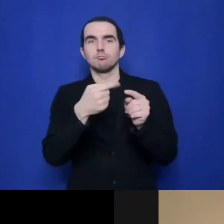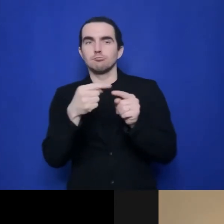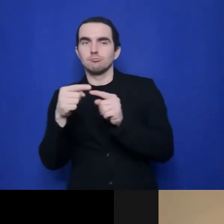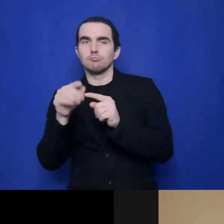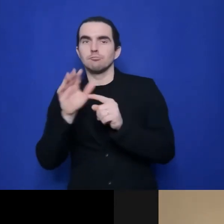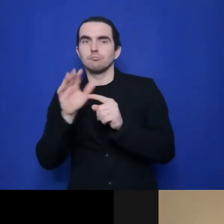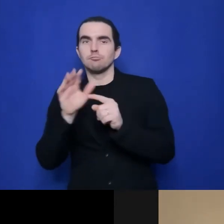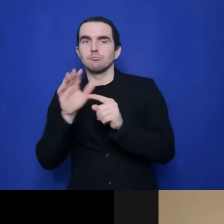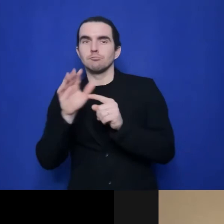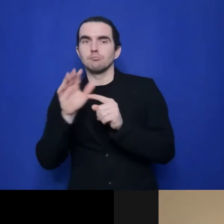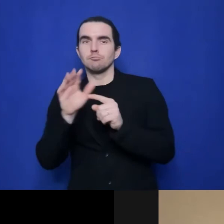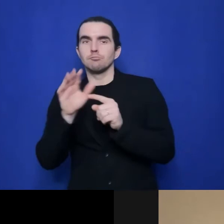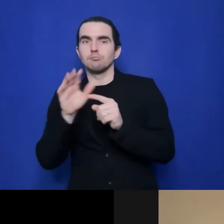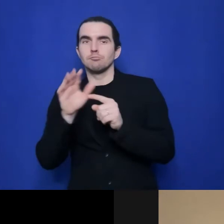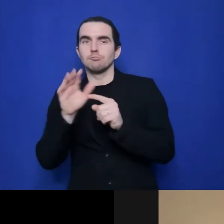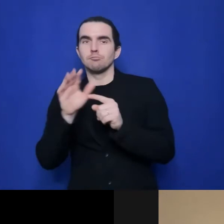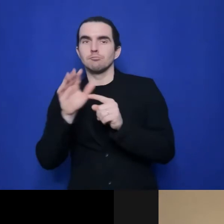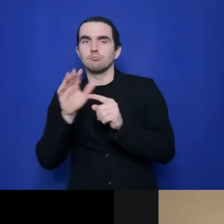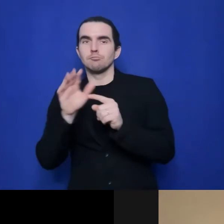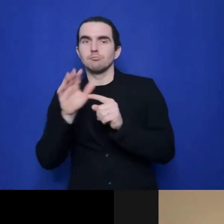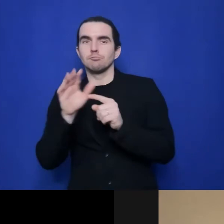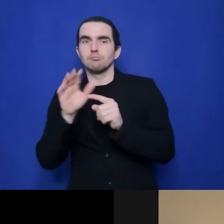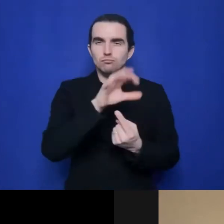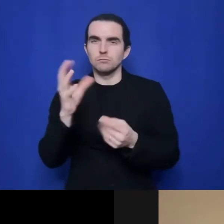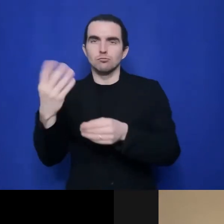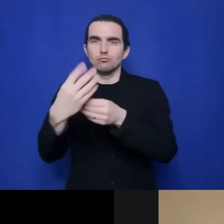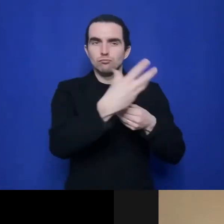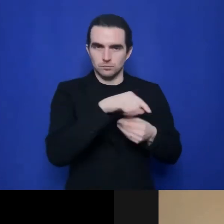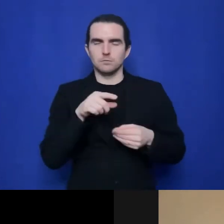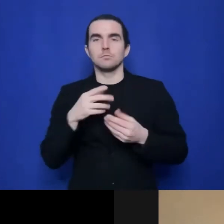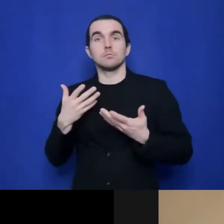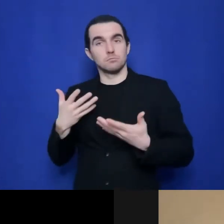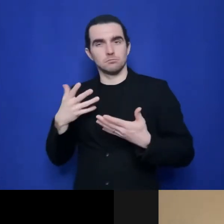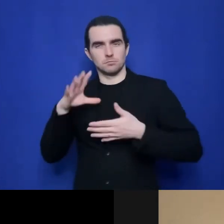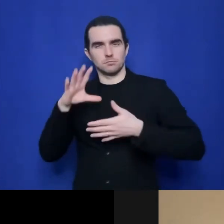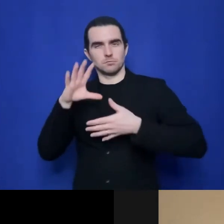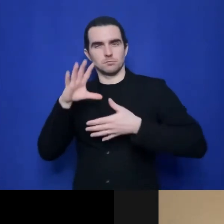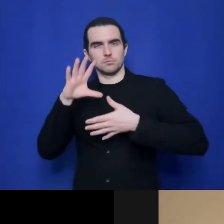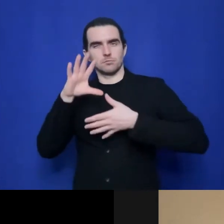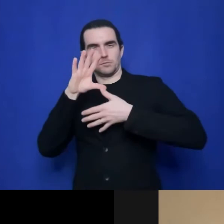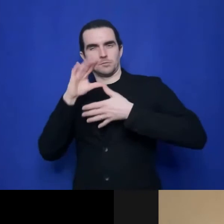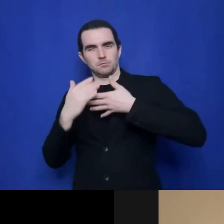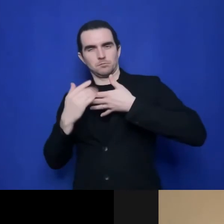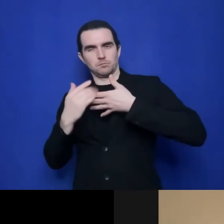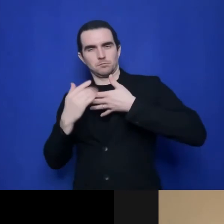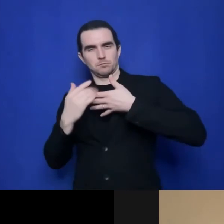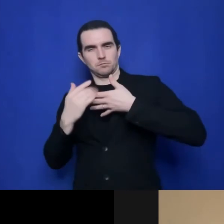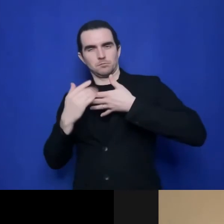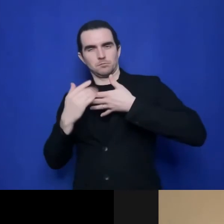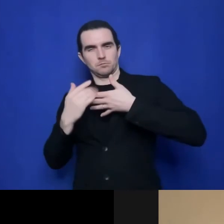So we should acknowledge fact everyone should do.